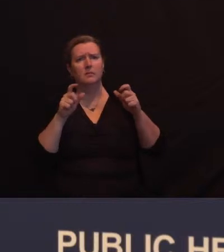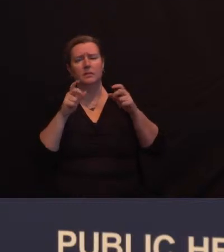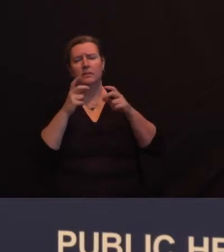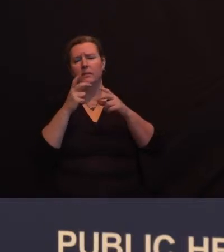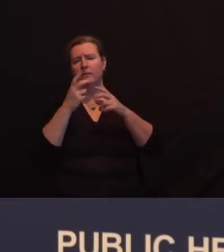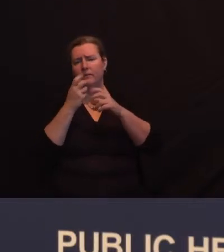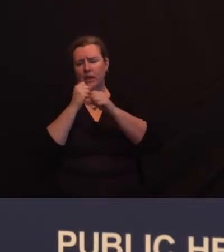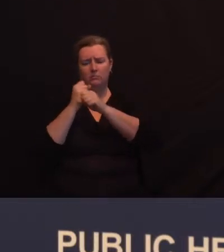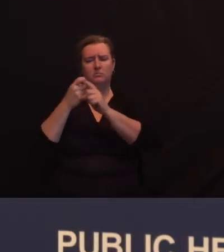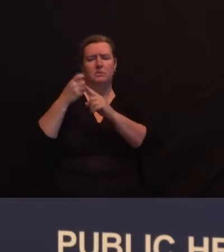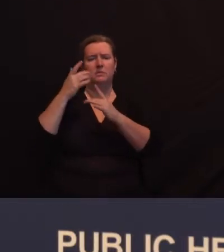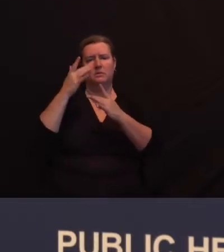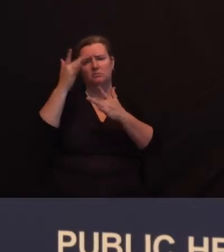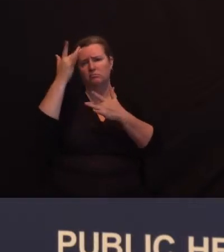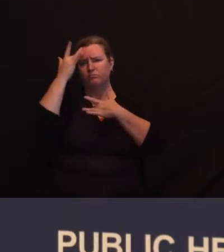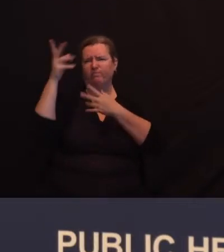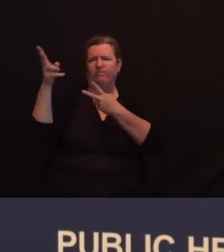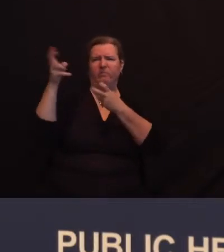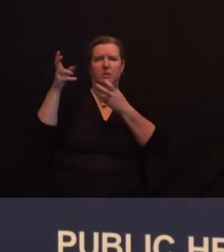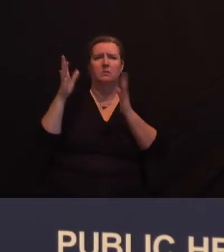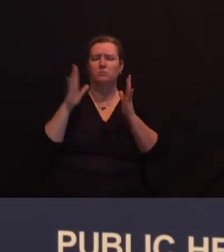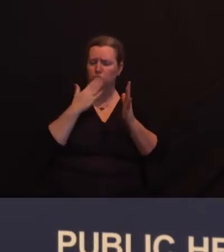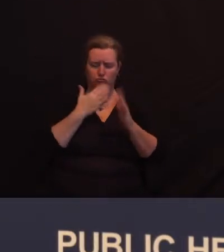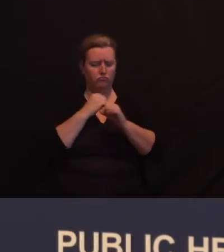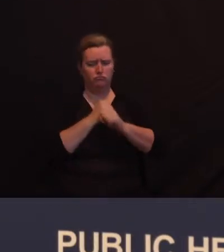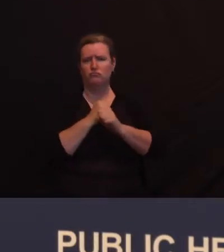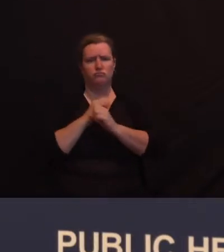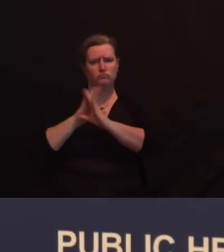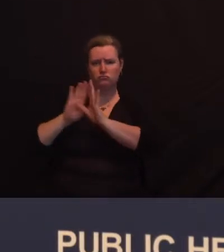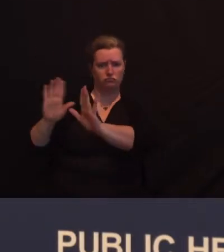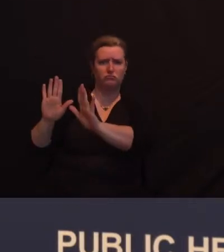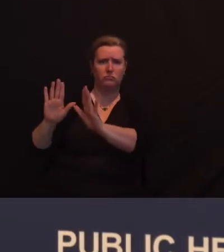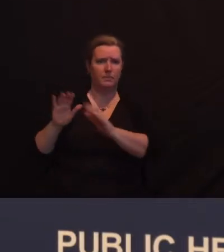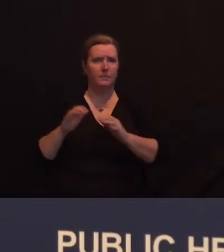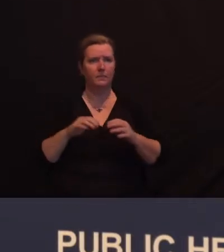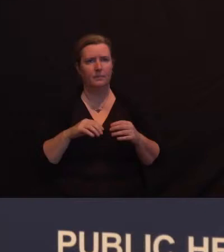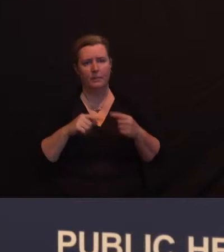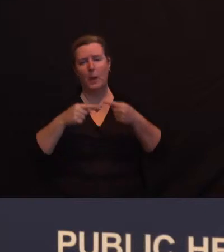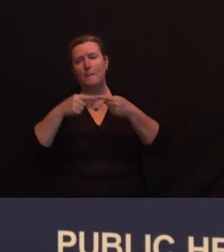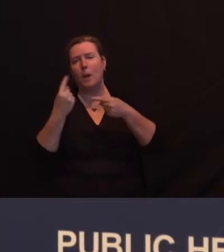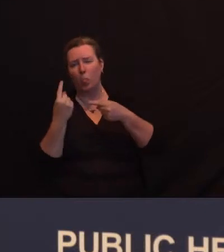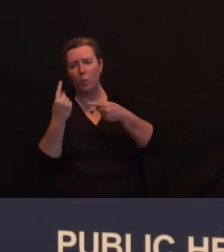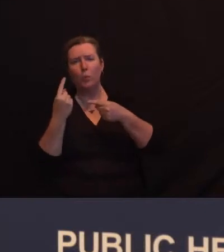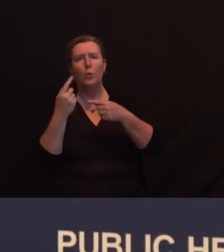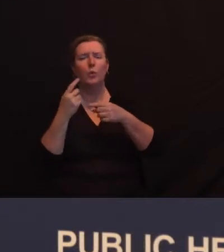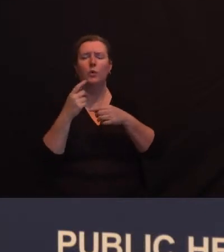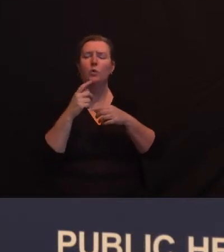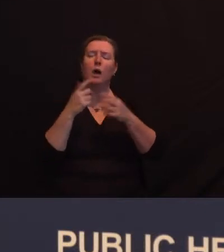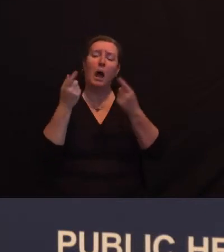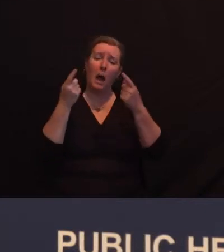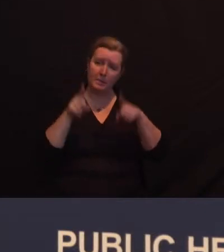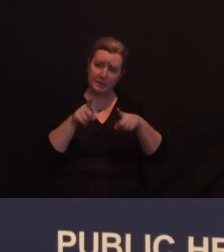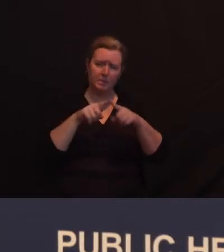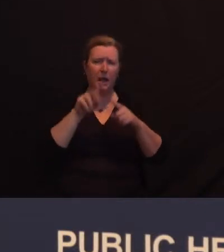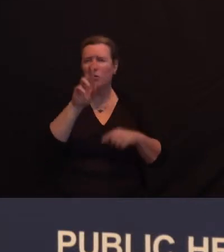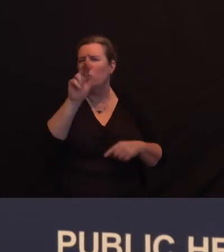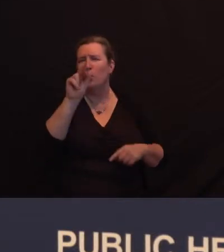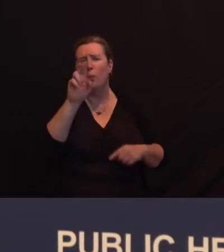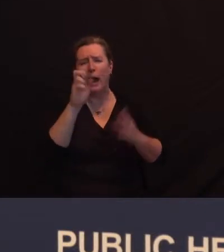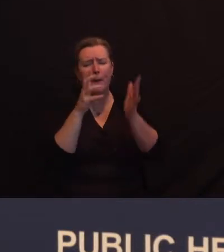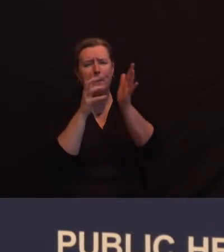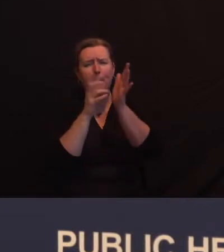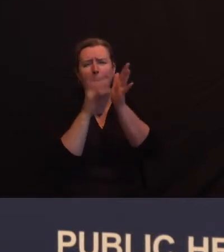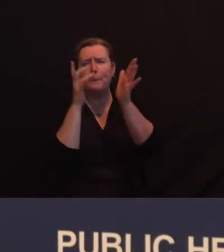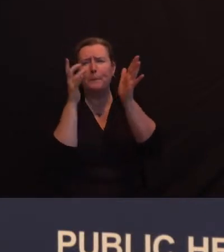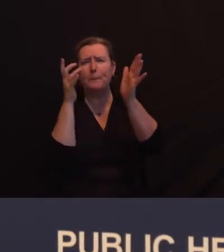deaths. We do recognize that vaccine breakthrough cases do occur, but they're really, really rare. And so again, just to reiterate that